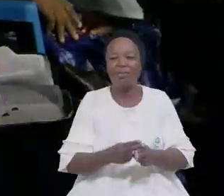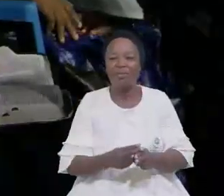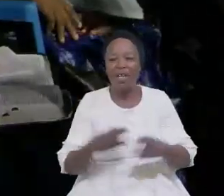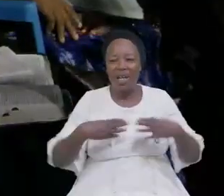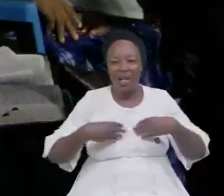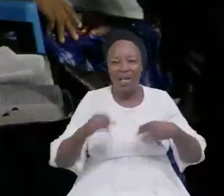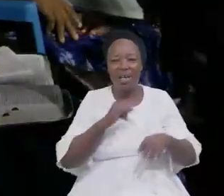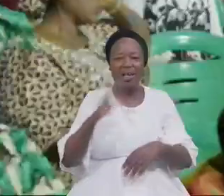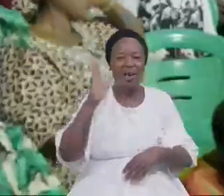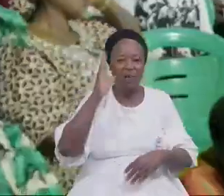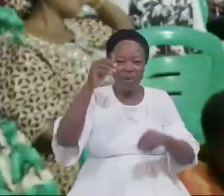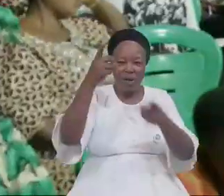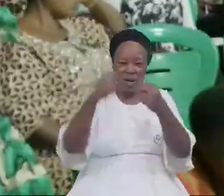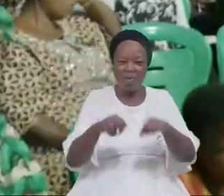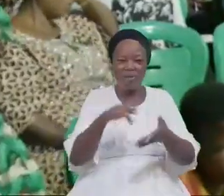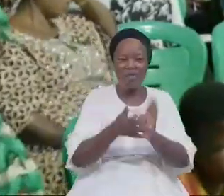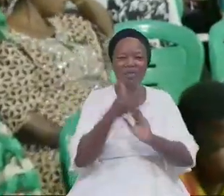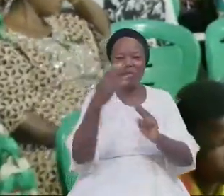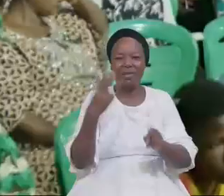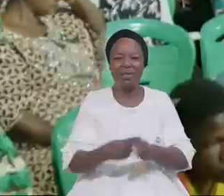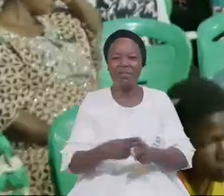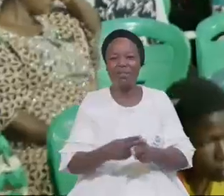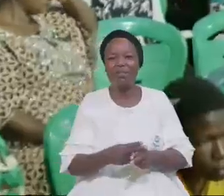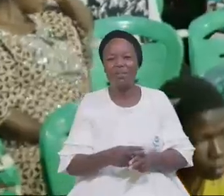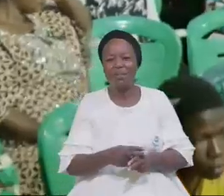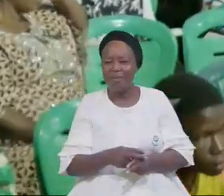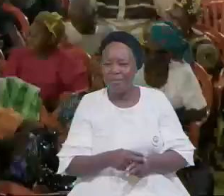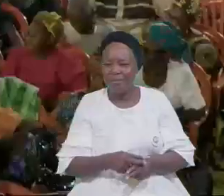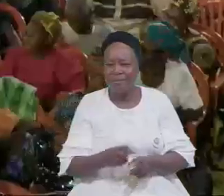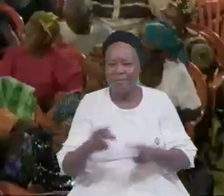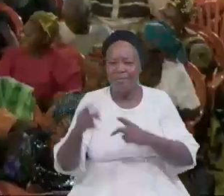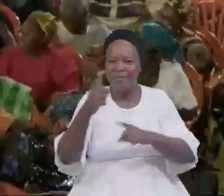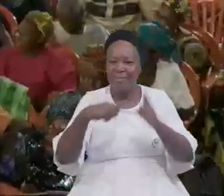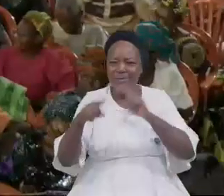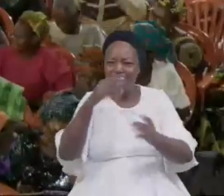Healing will come. Amen.